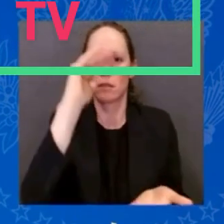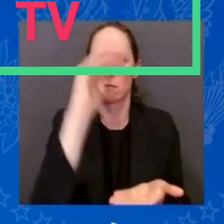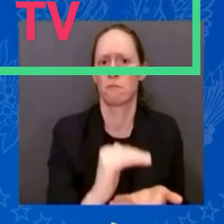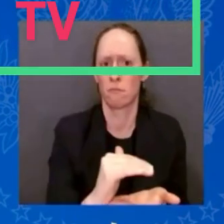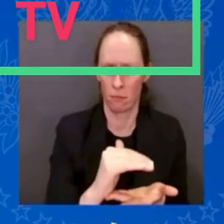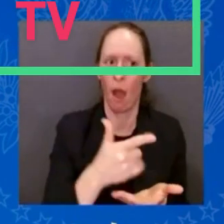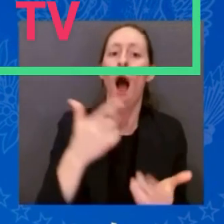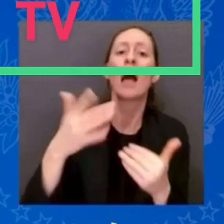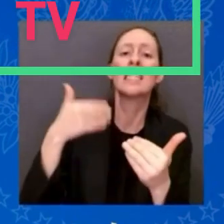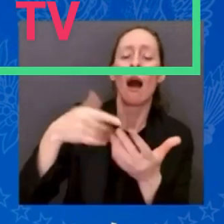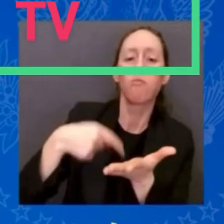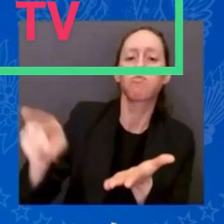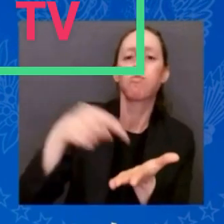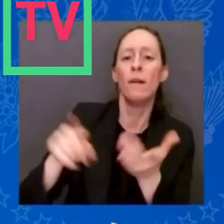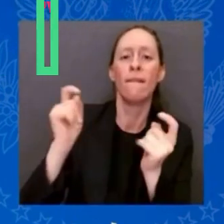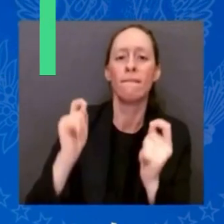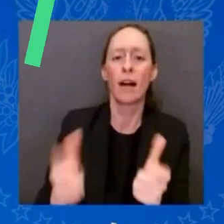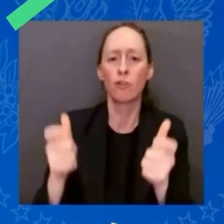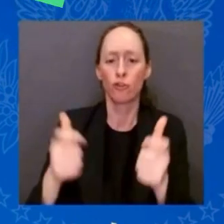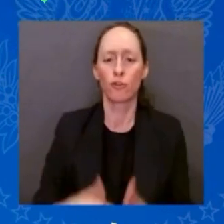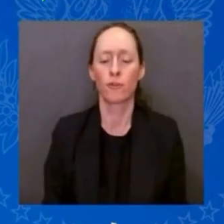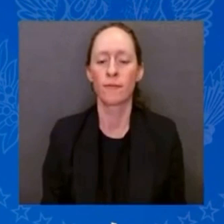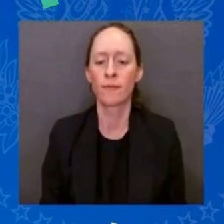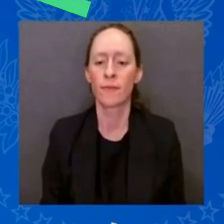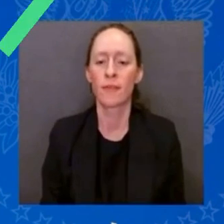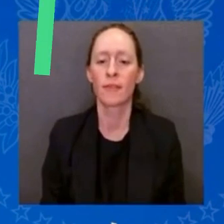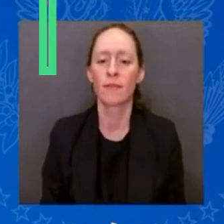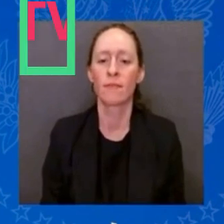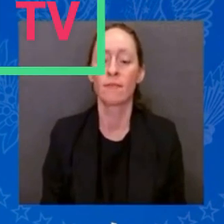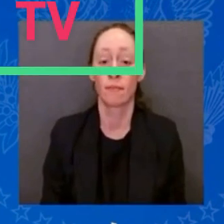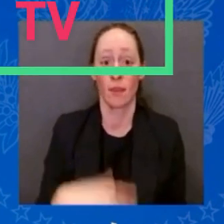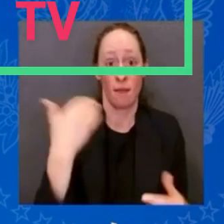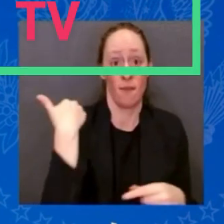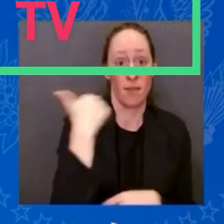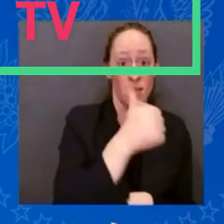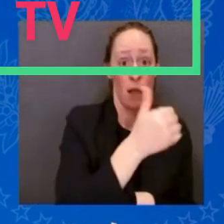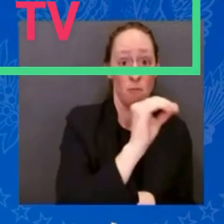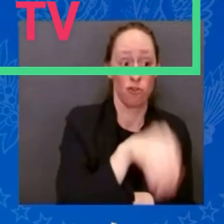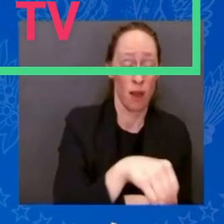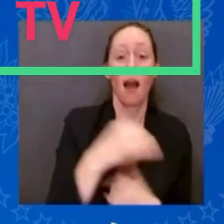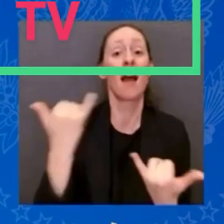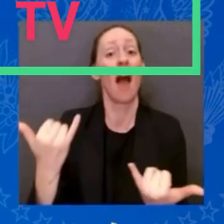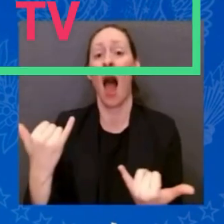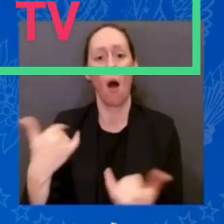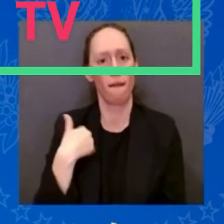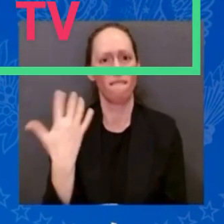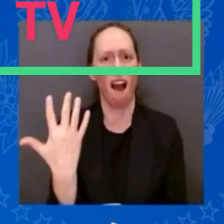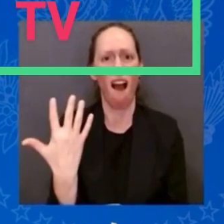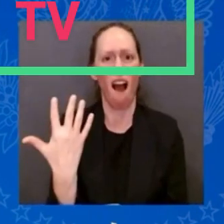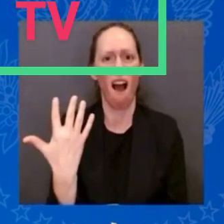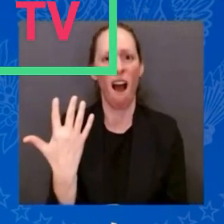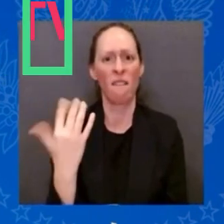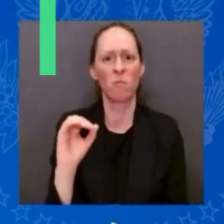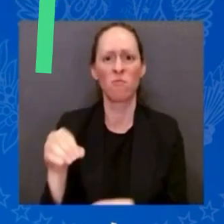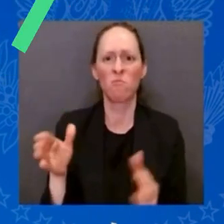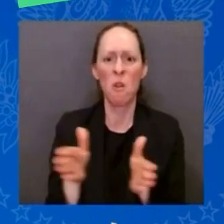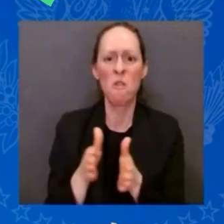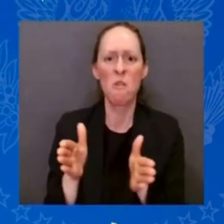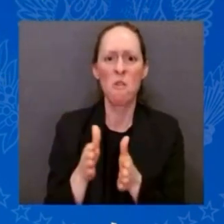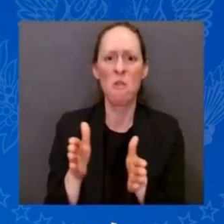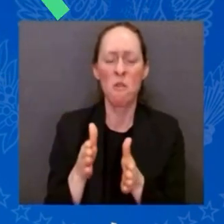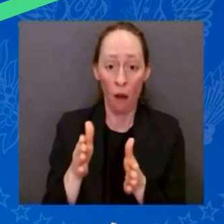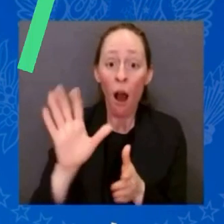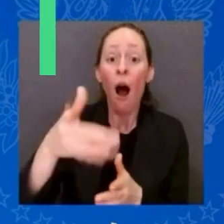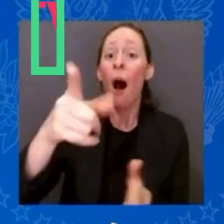is going to reduce that to 5%. It's now the most generous repayment program ever. No one with an undergraduate